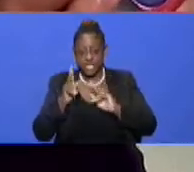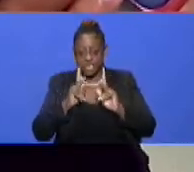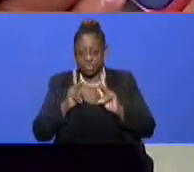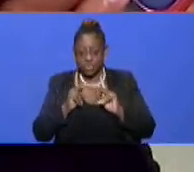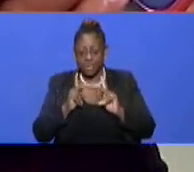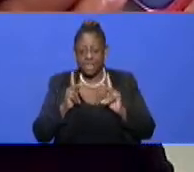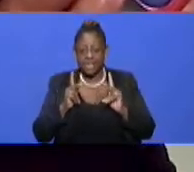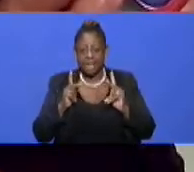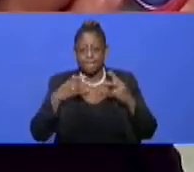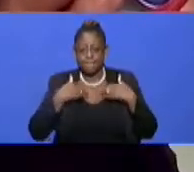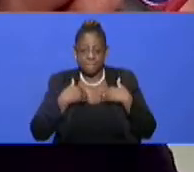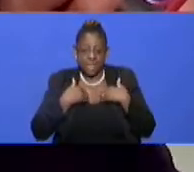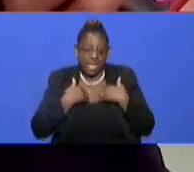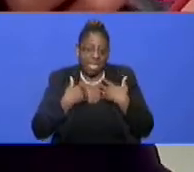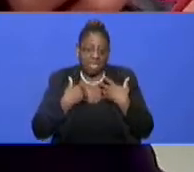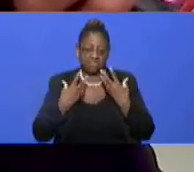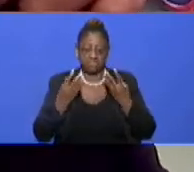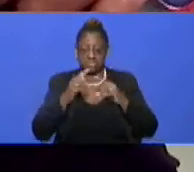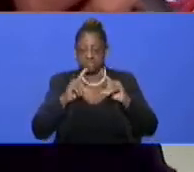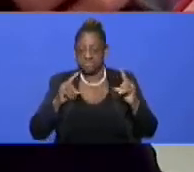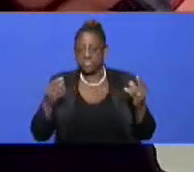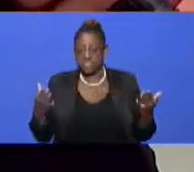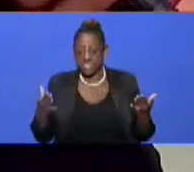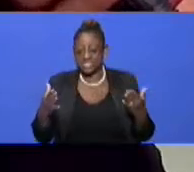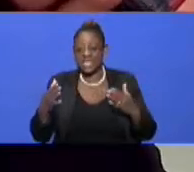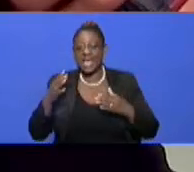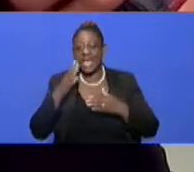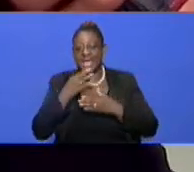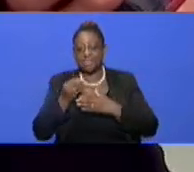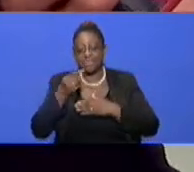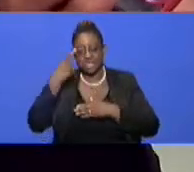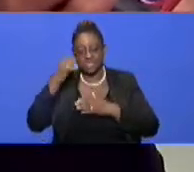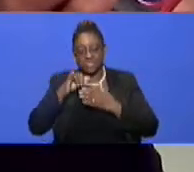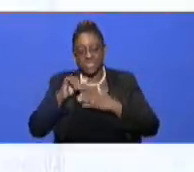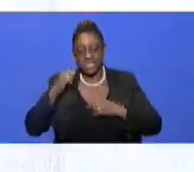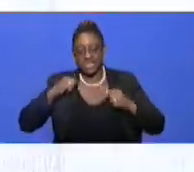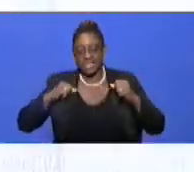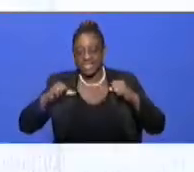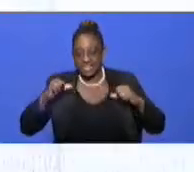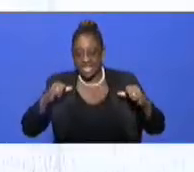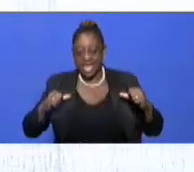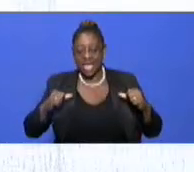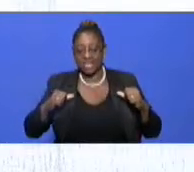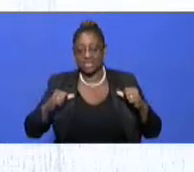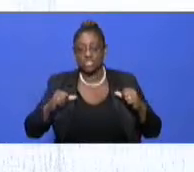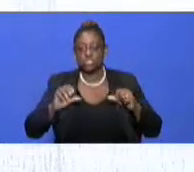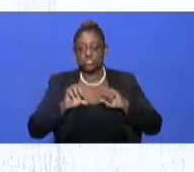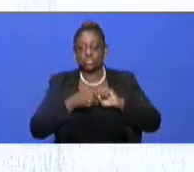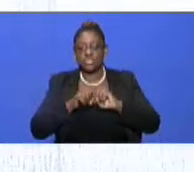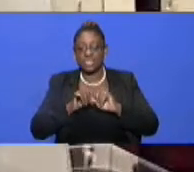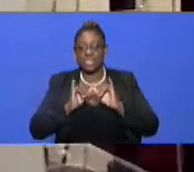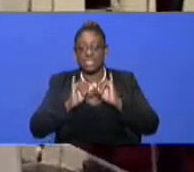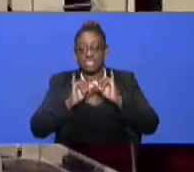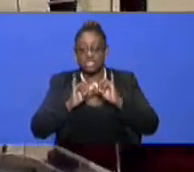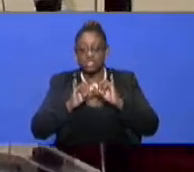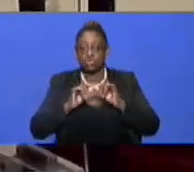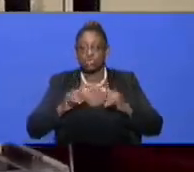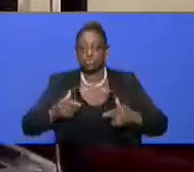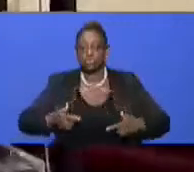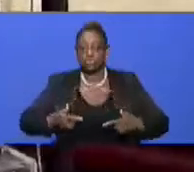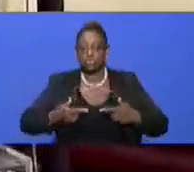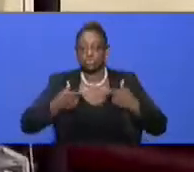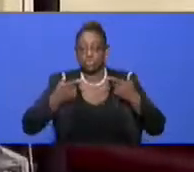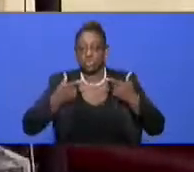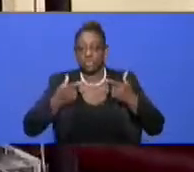way that they engage, that they execute, and the way that they are able to thrive. Public Service Minister Pia Glover-Roll has her